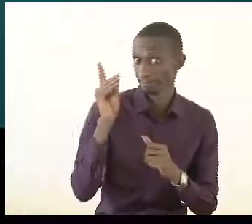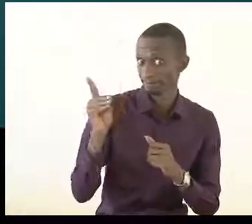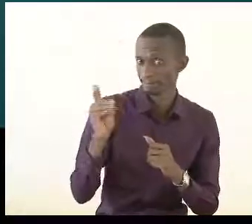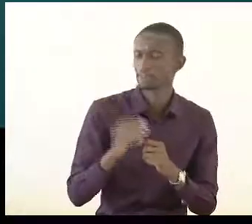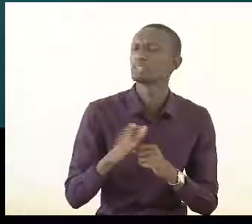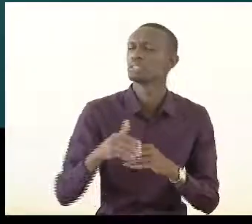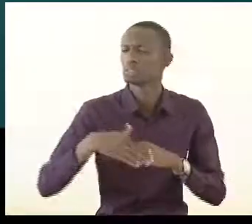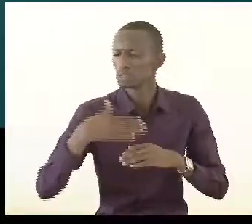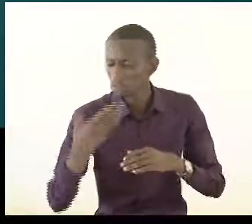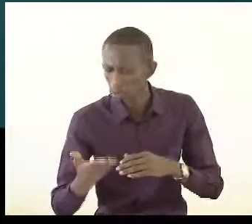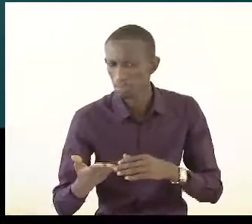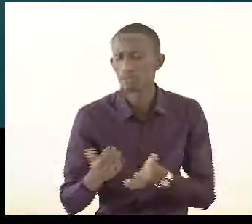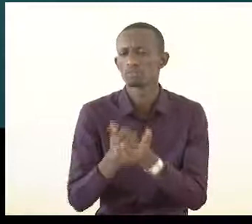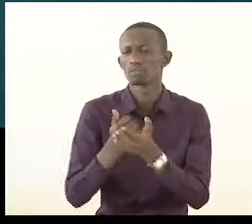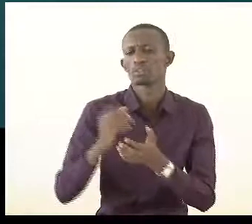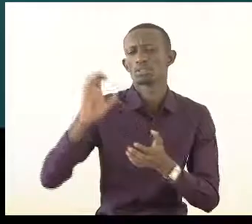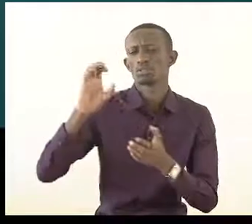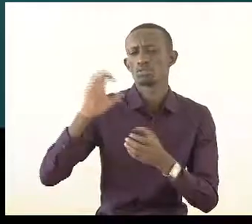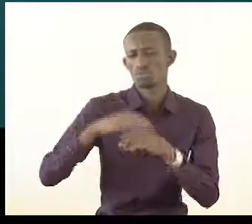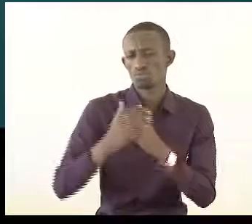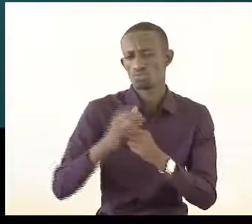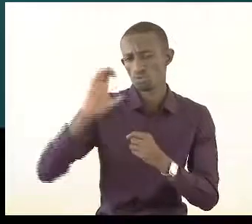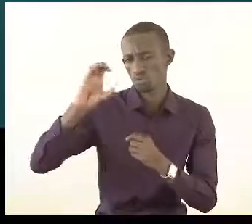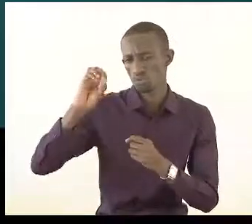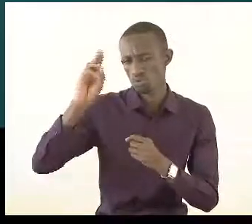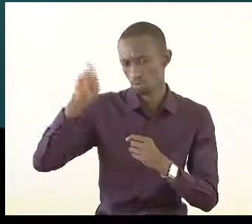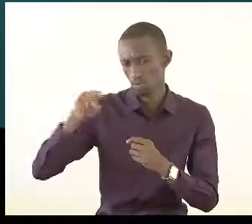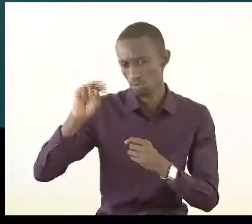that reaction. We have seen that